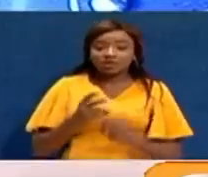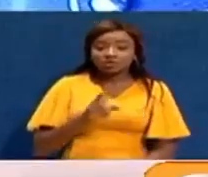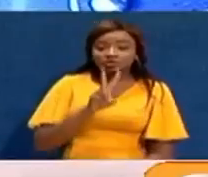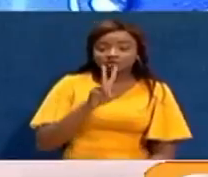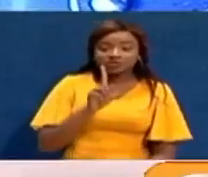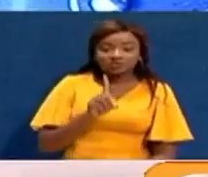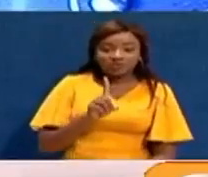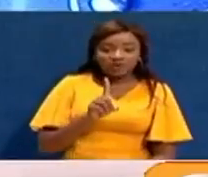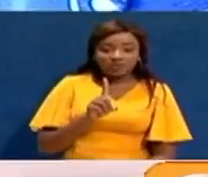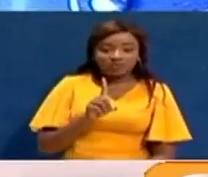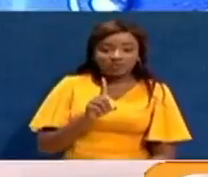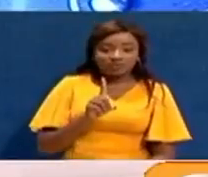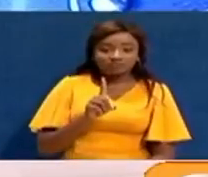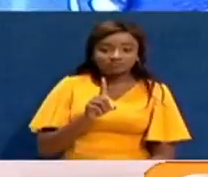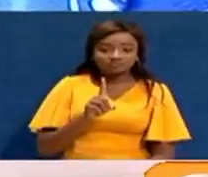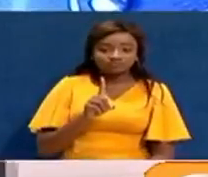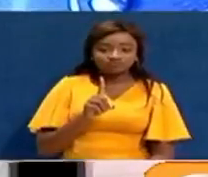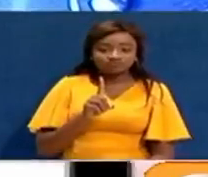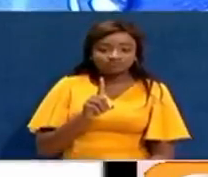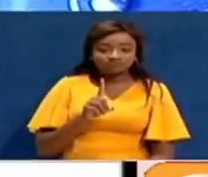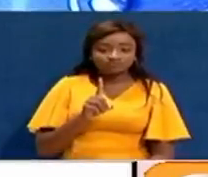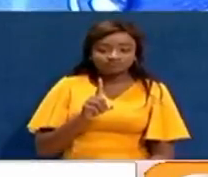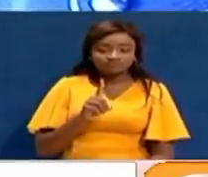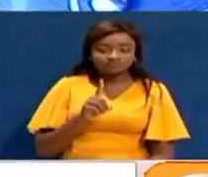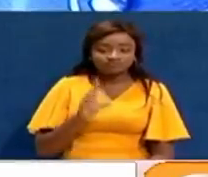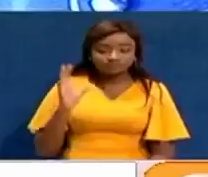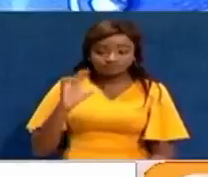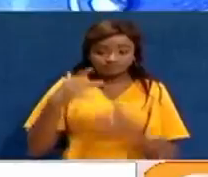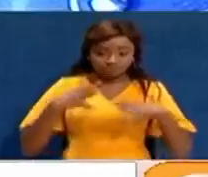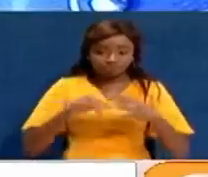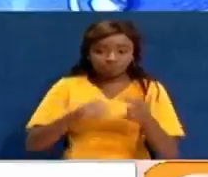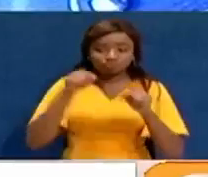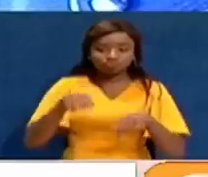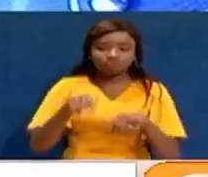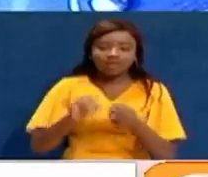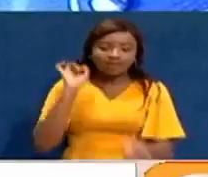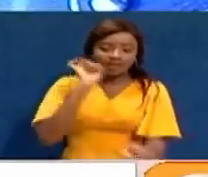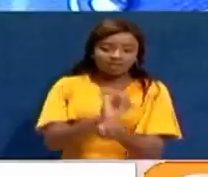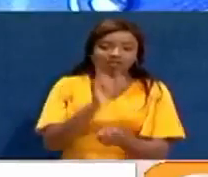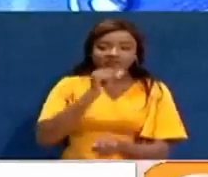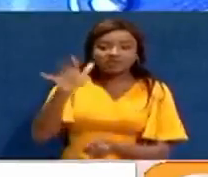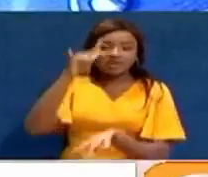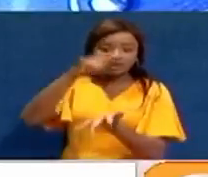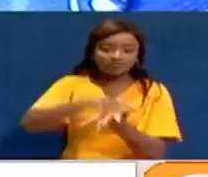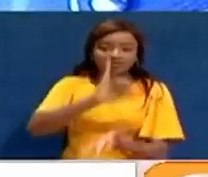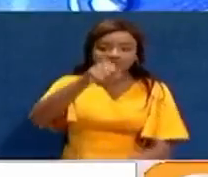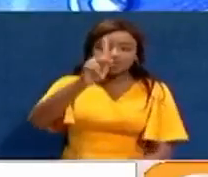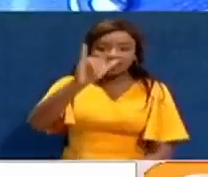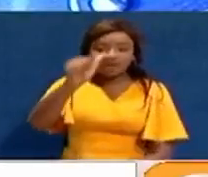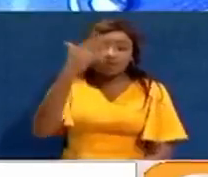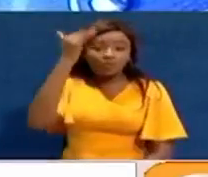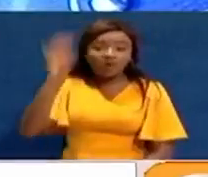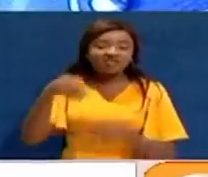21 Dubai-bound passengers have this evening been arrested at the Jomo Kenyatta International Airport for